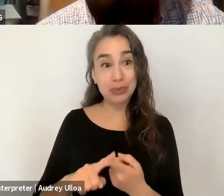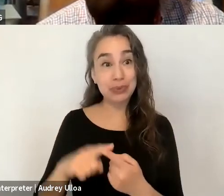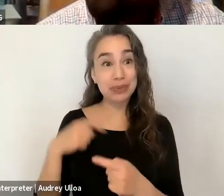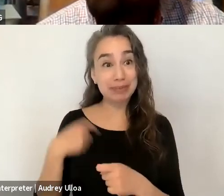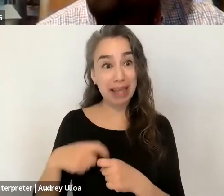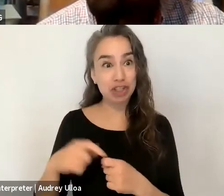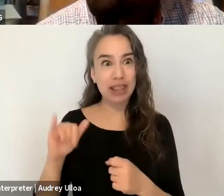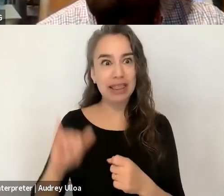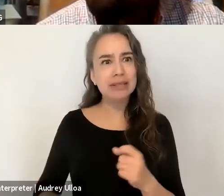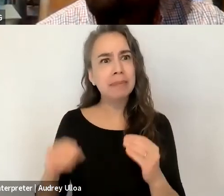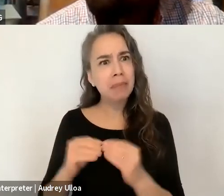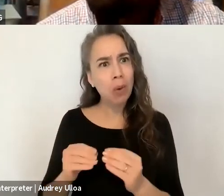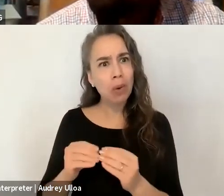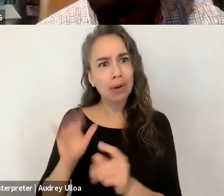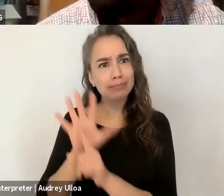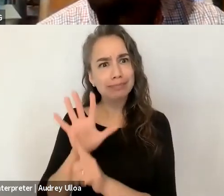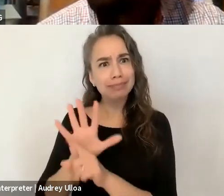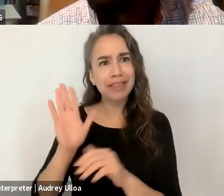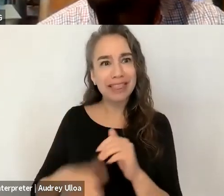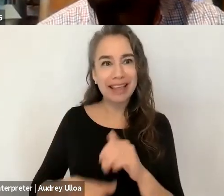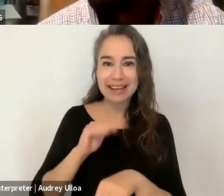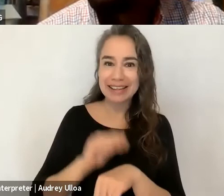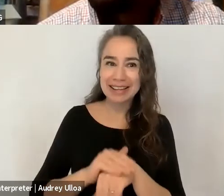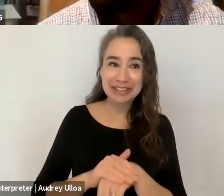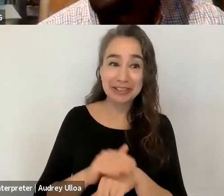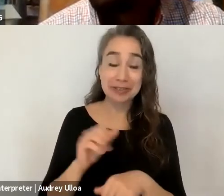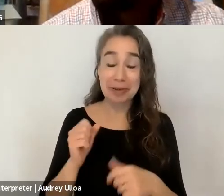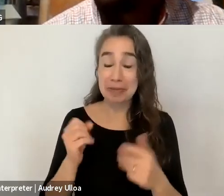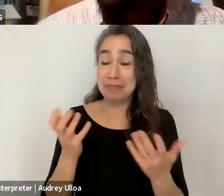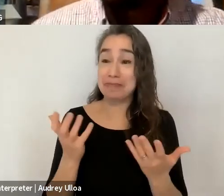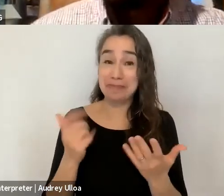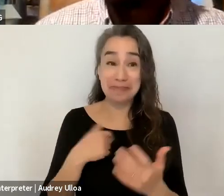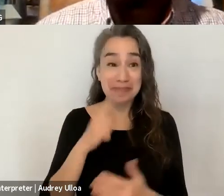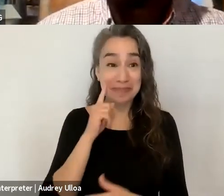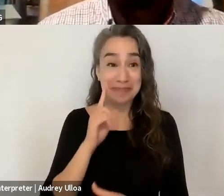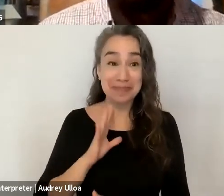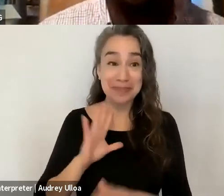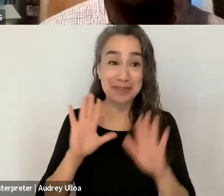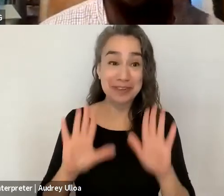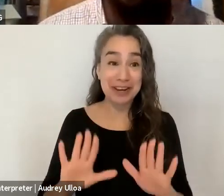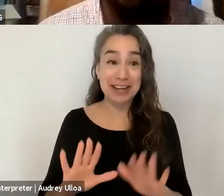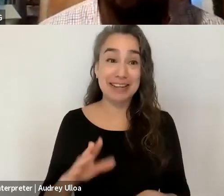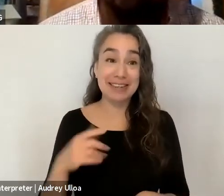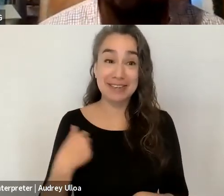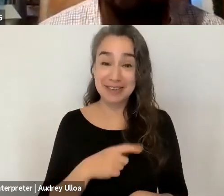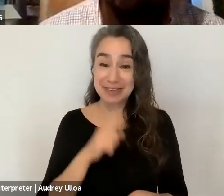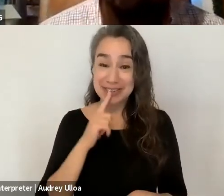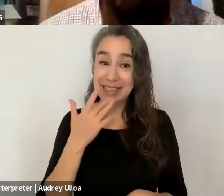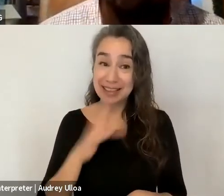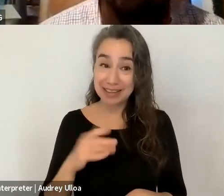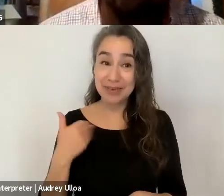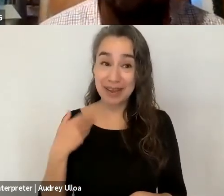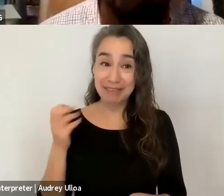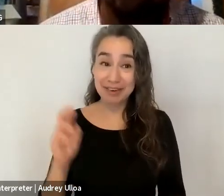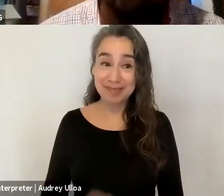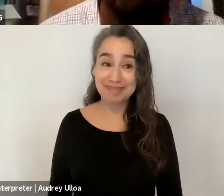than the English version. So as far as, I think that's great. We're really lucky to have her.